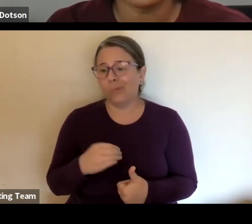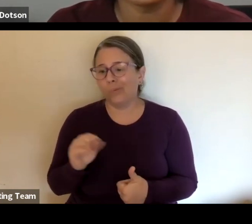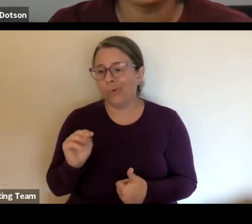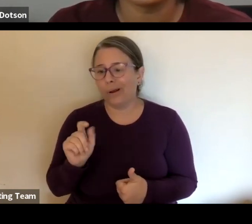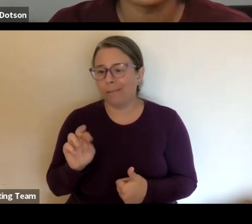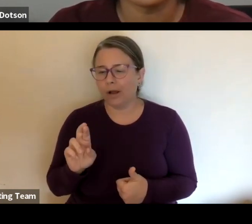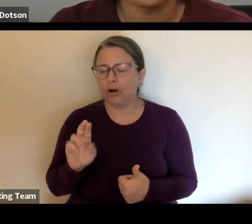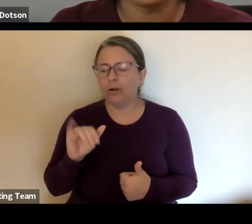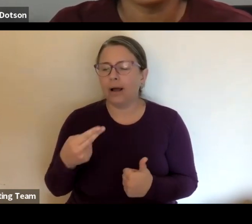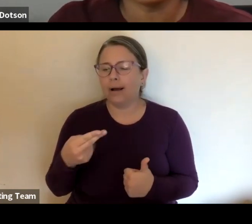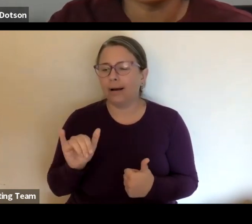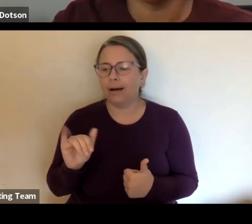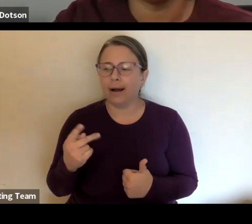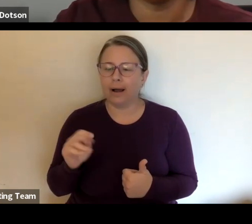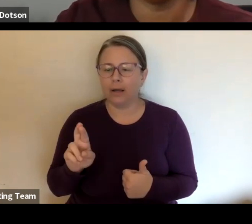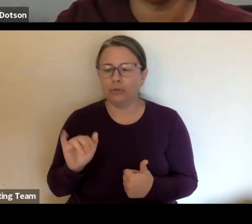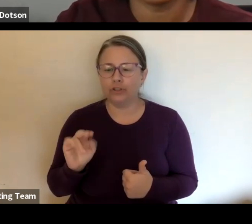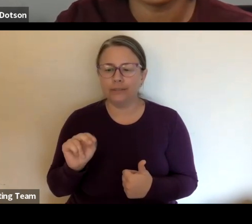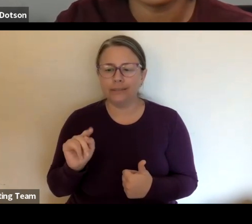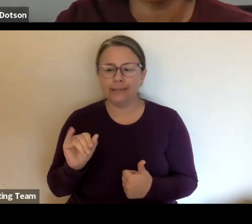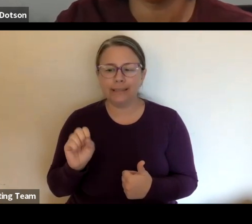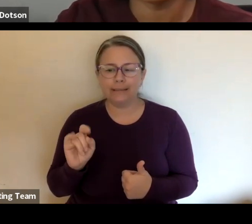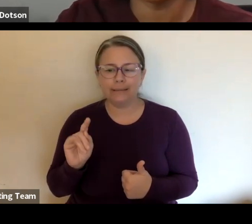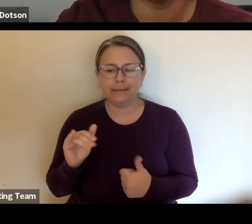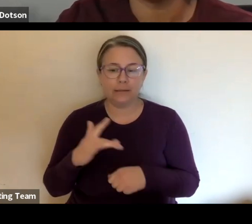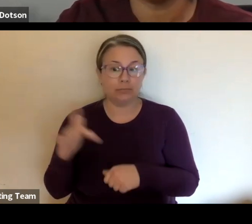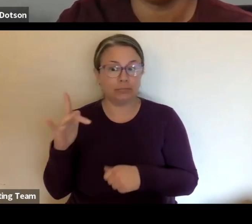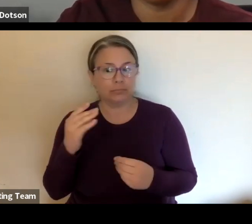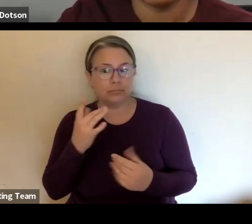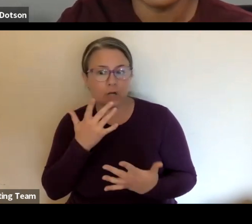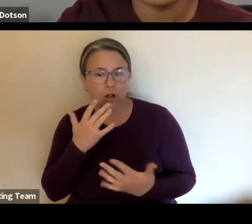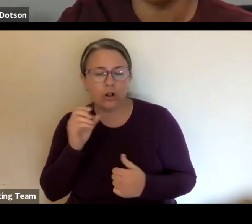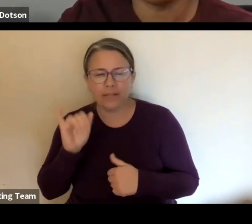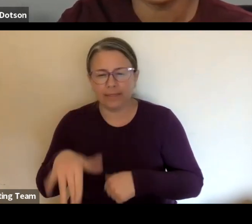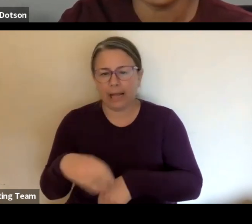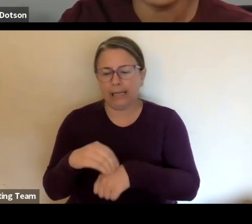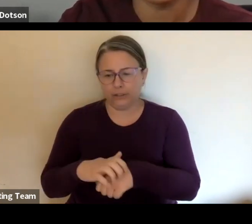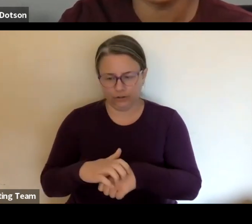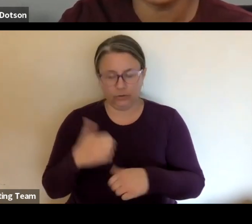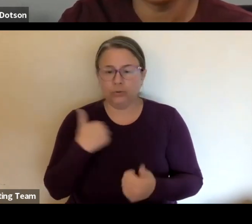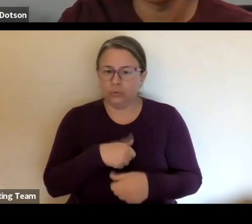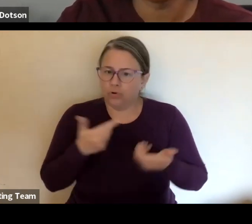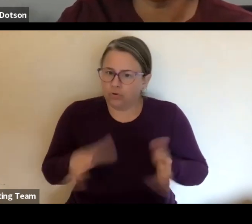be greater in depressed older adults. I'm sorry, when people,